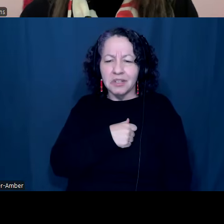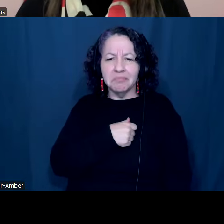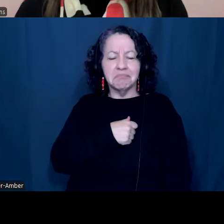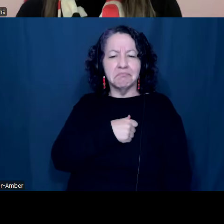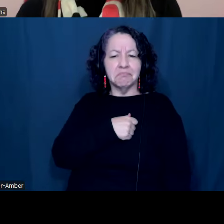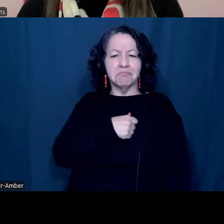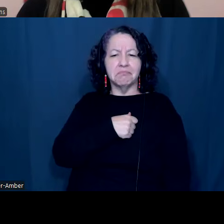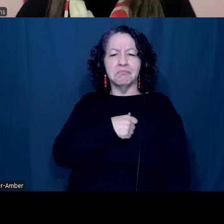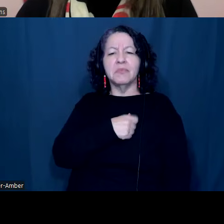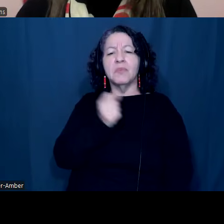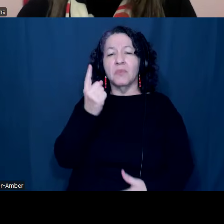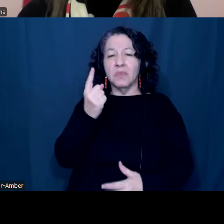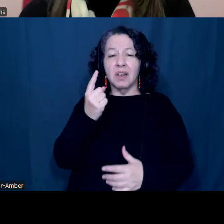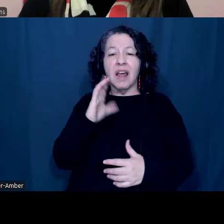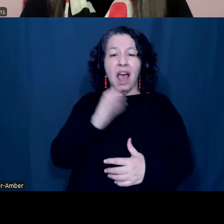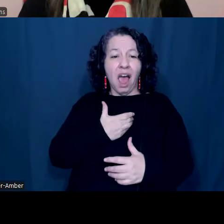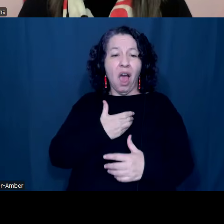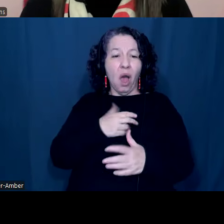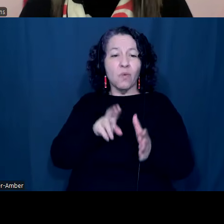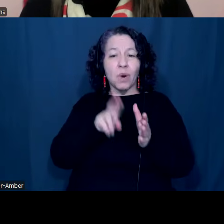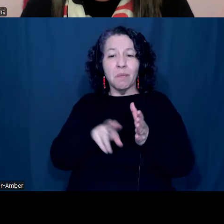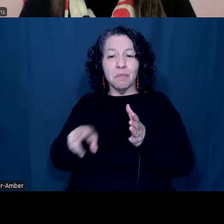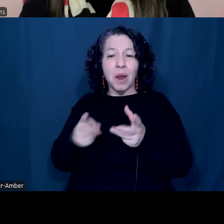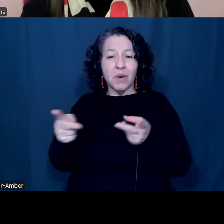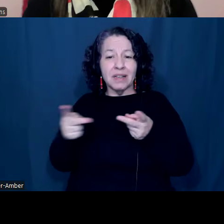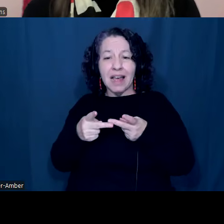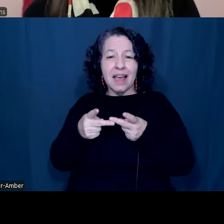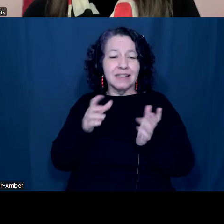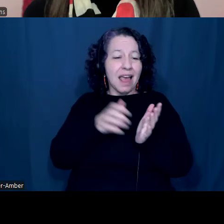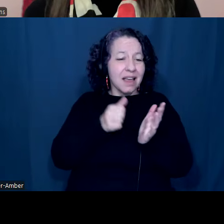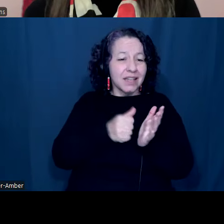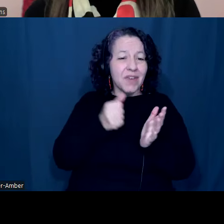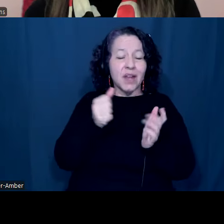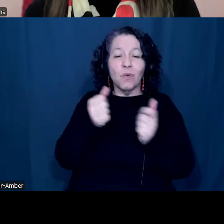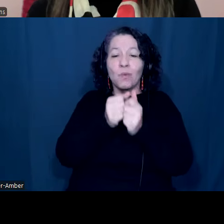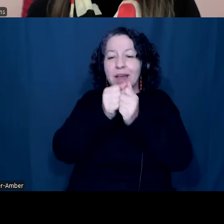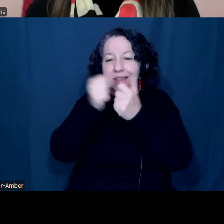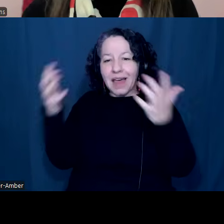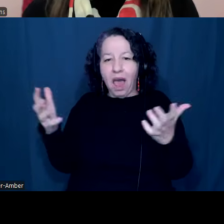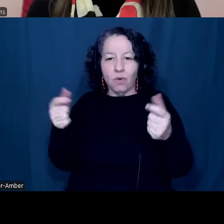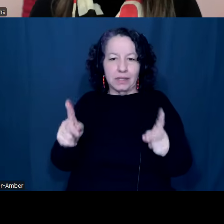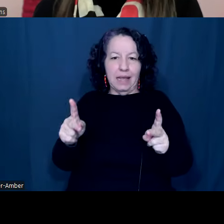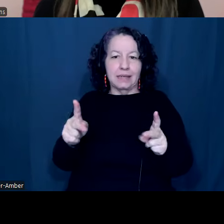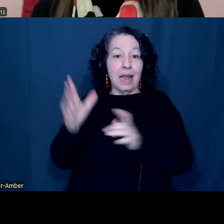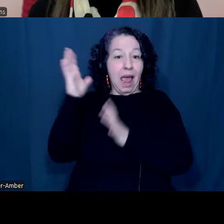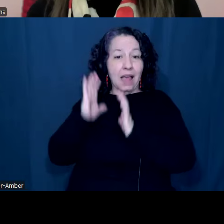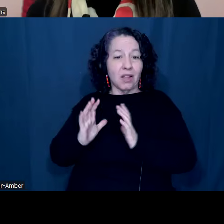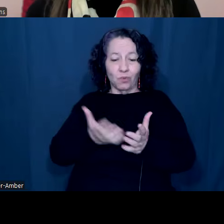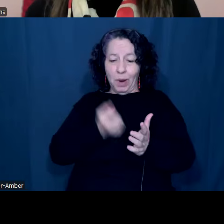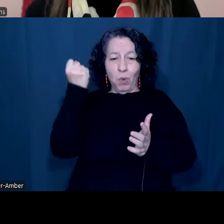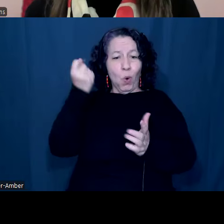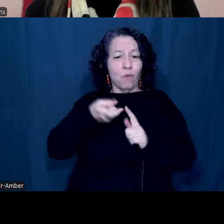Native burial sites were excavated without consent. Ancestors were removed from the ground and placed into